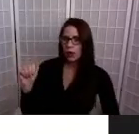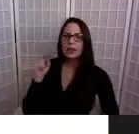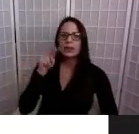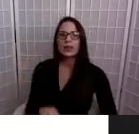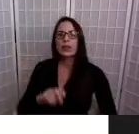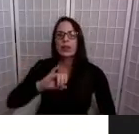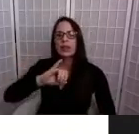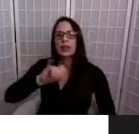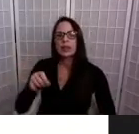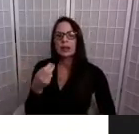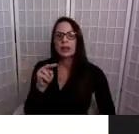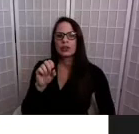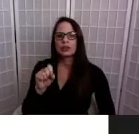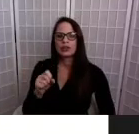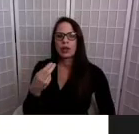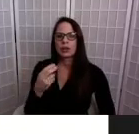website. And